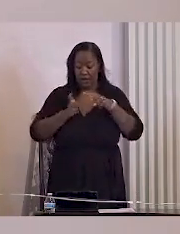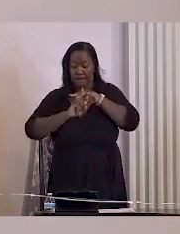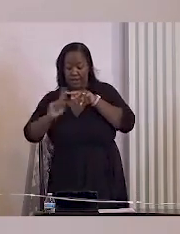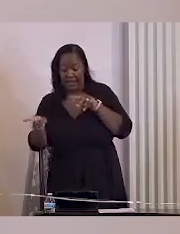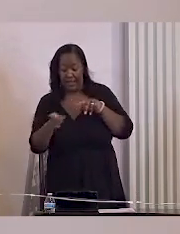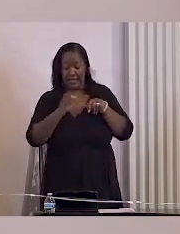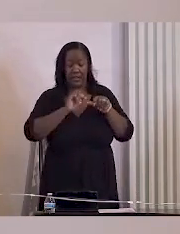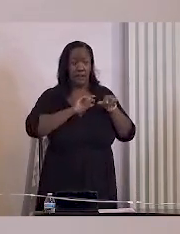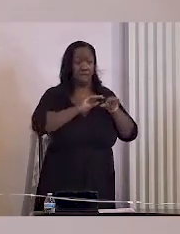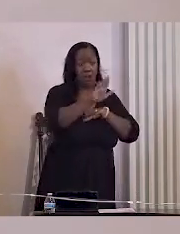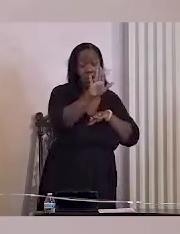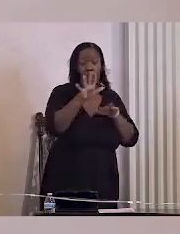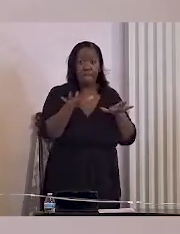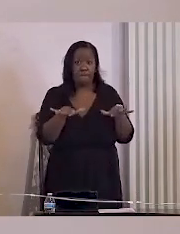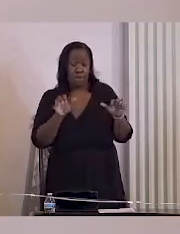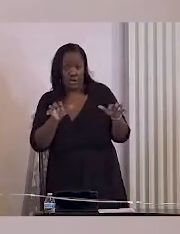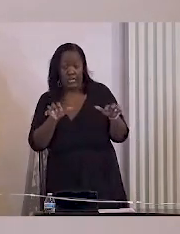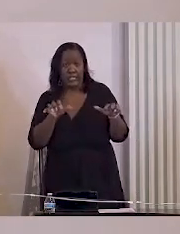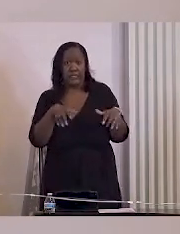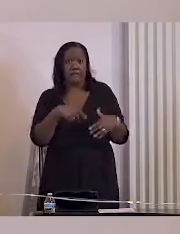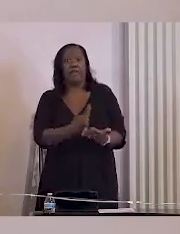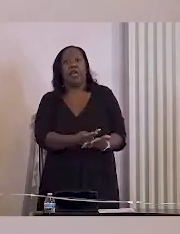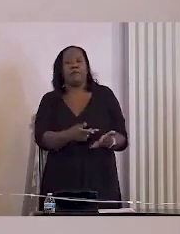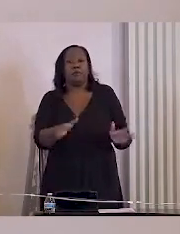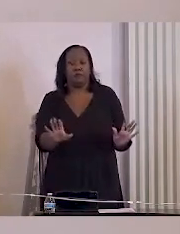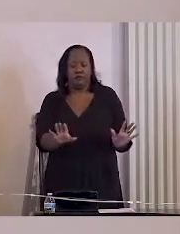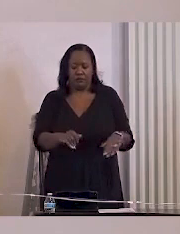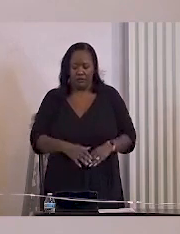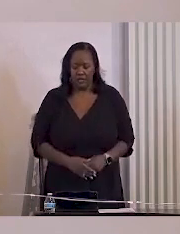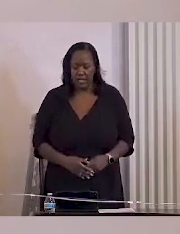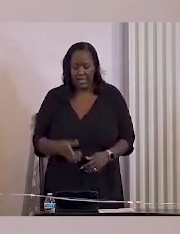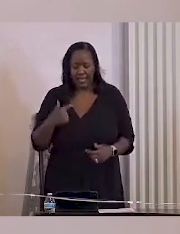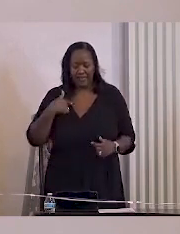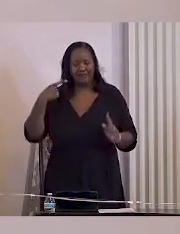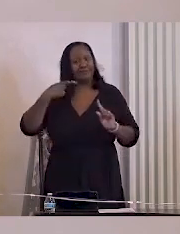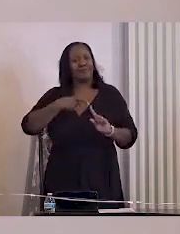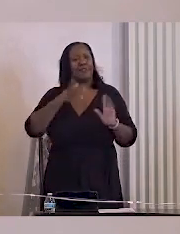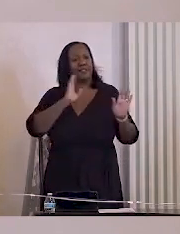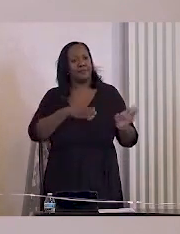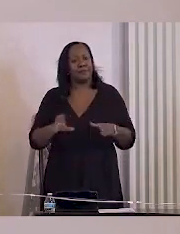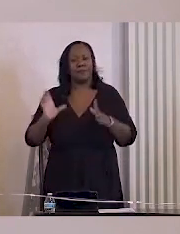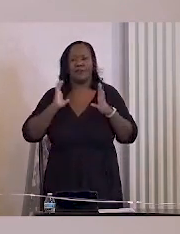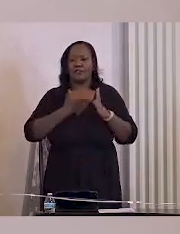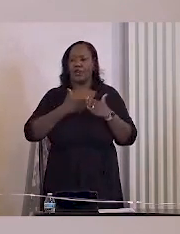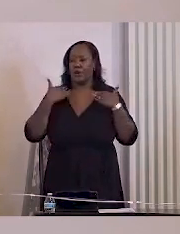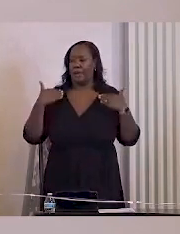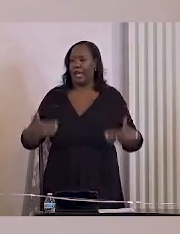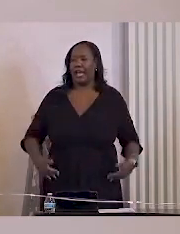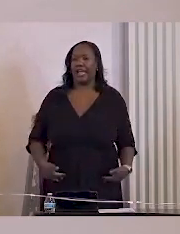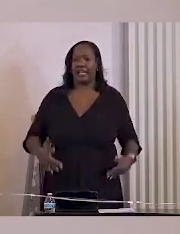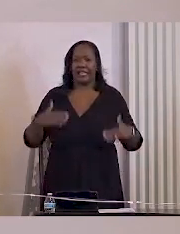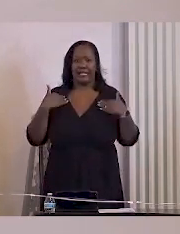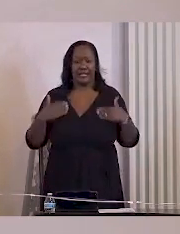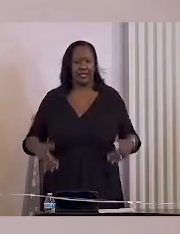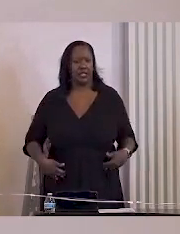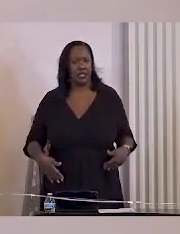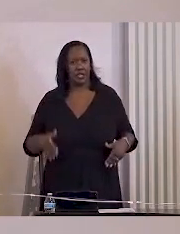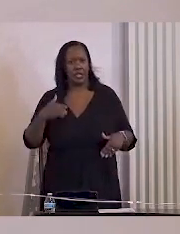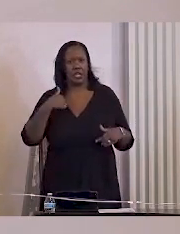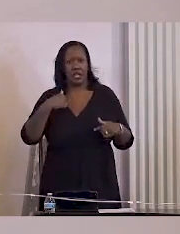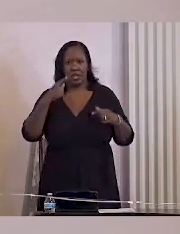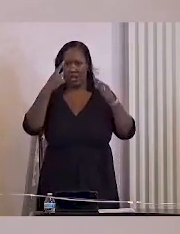on what that danger is. Our amygdala prepares our whole body, while our frontal cortex and